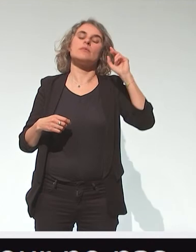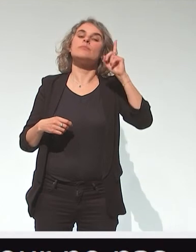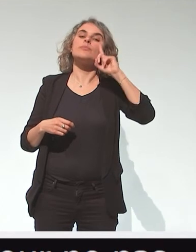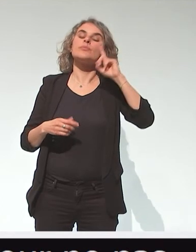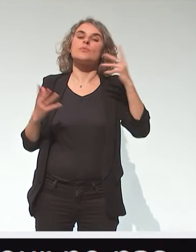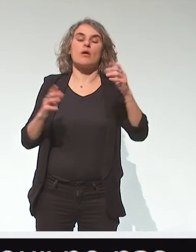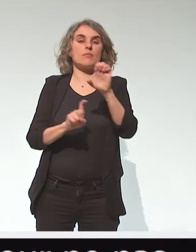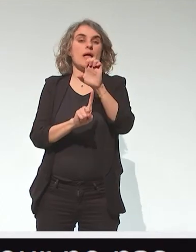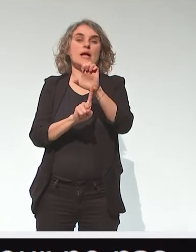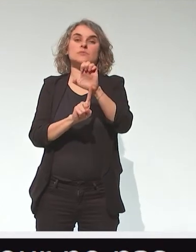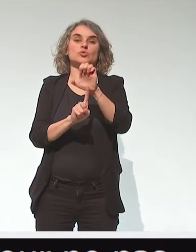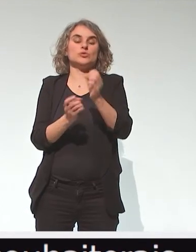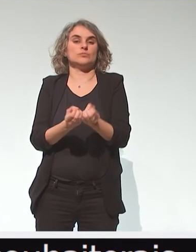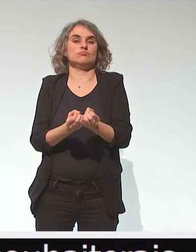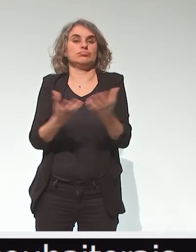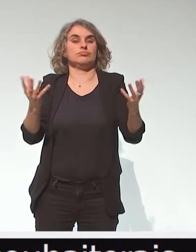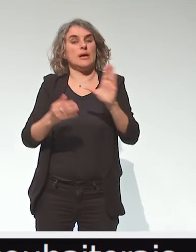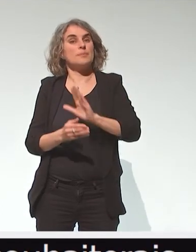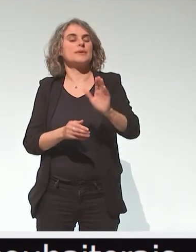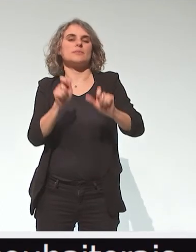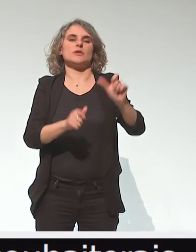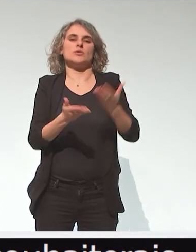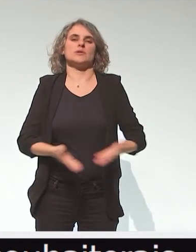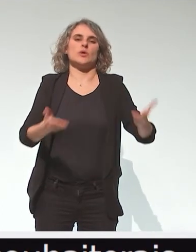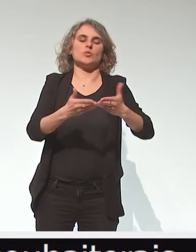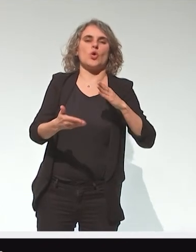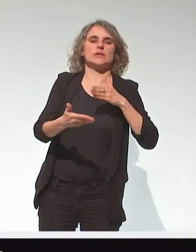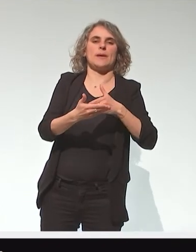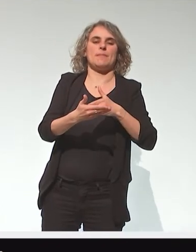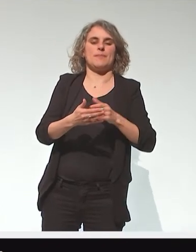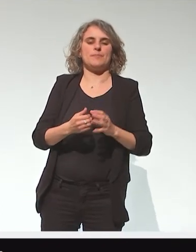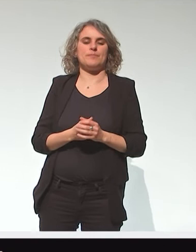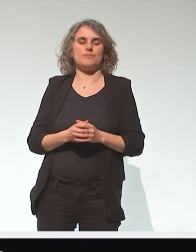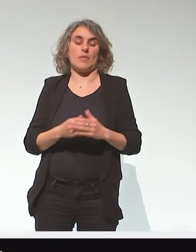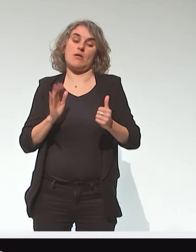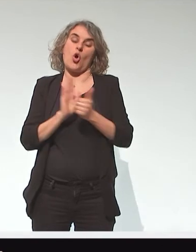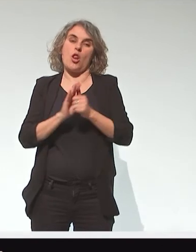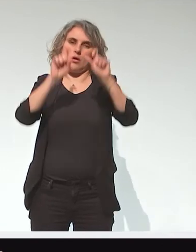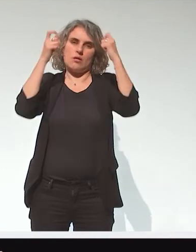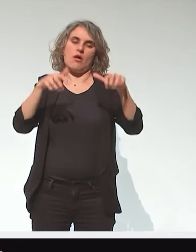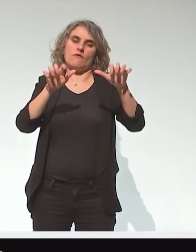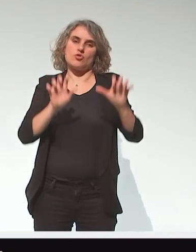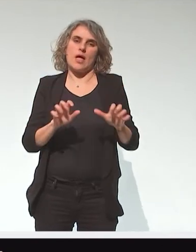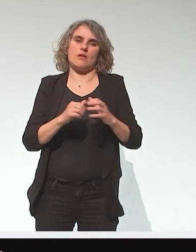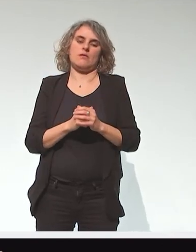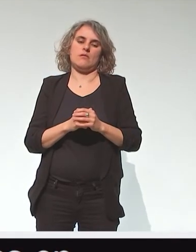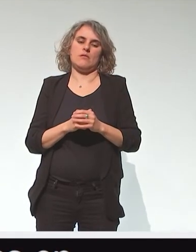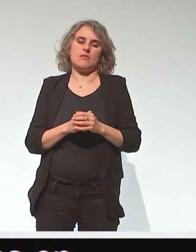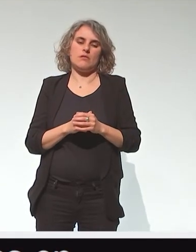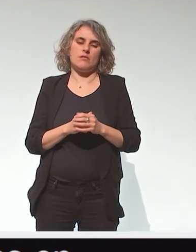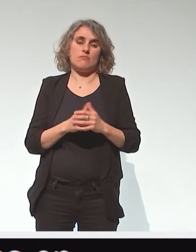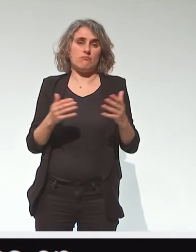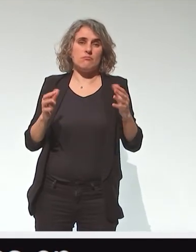develop the drafting, the building, the devising of an Erasmus for the disabled as civil